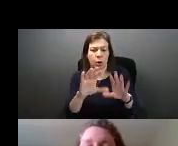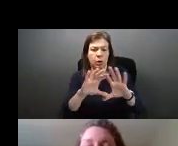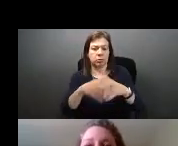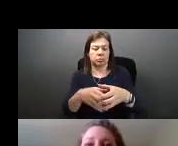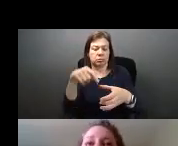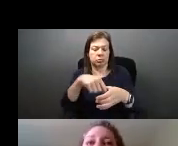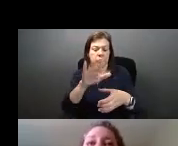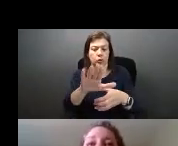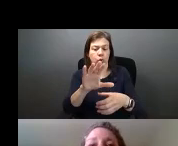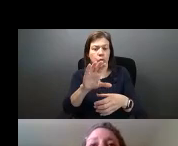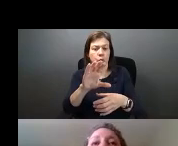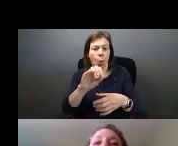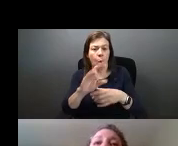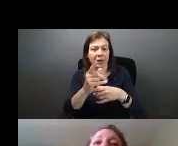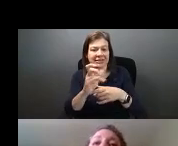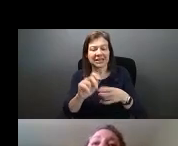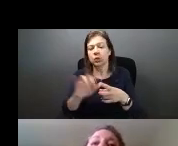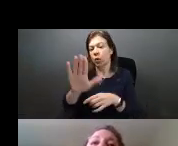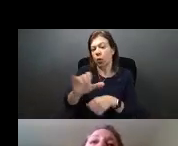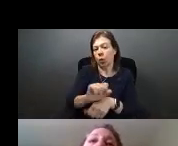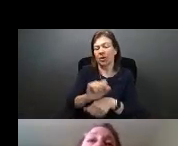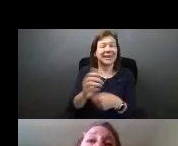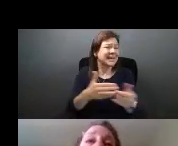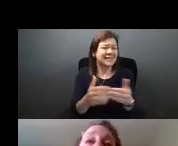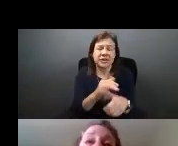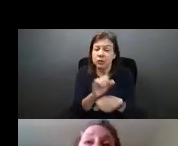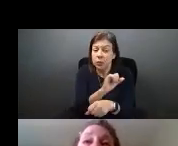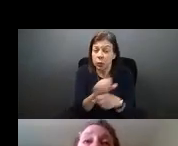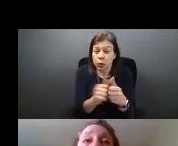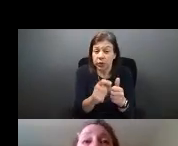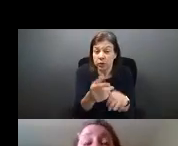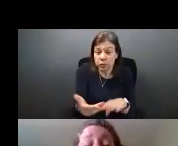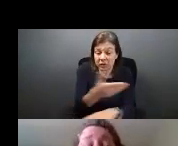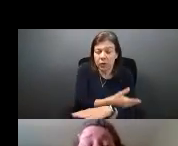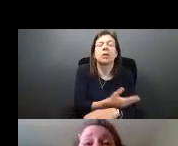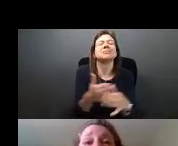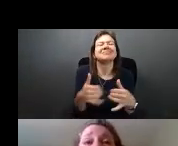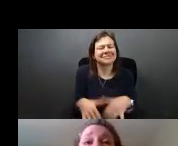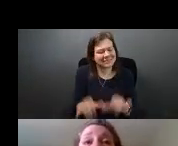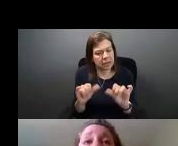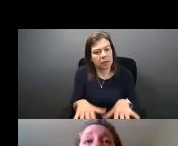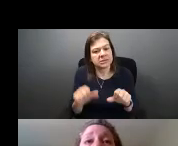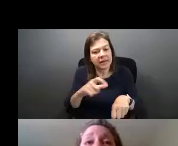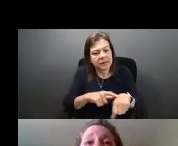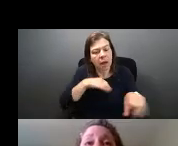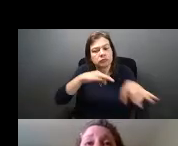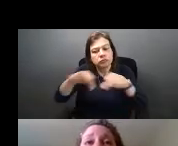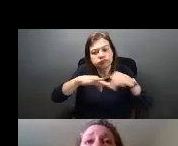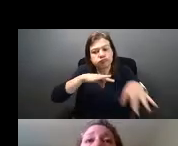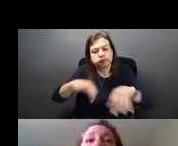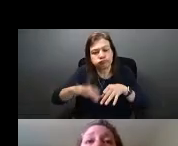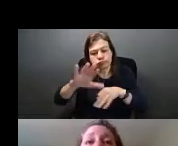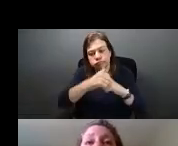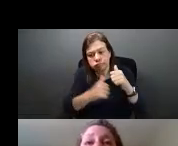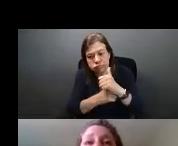work. Even if we have worked with you before, take the time to describe your